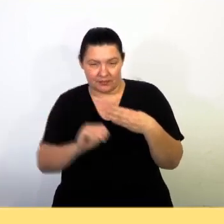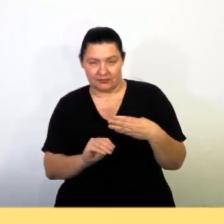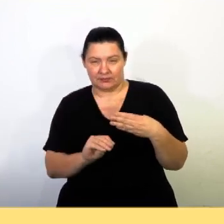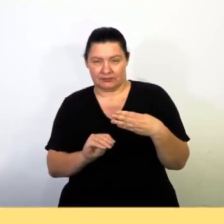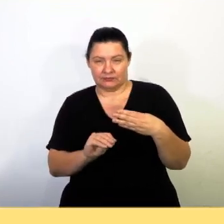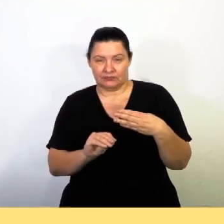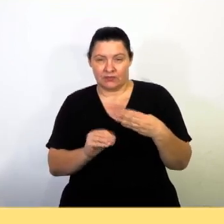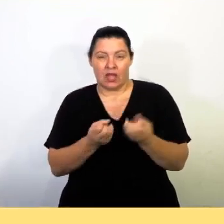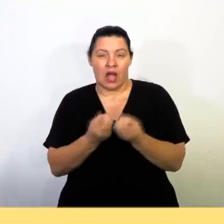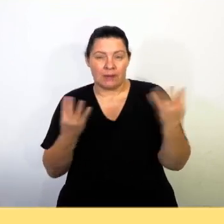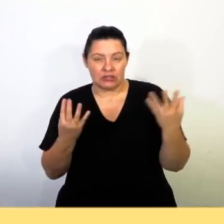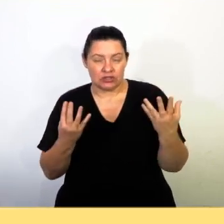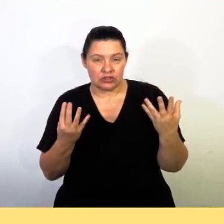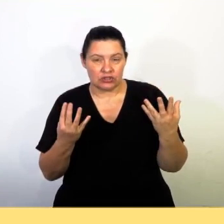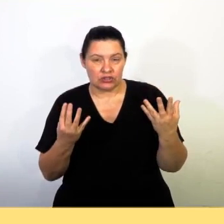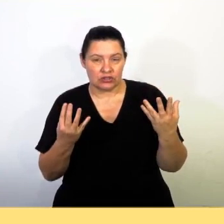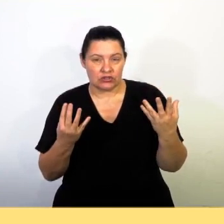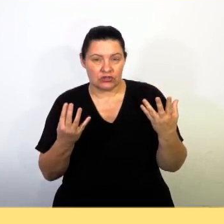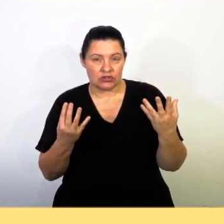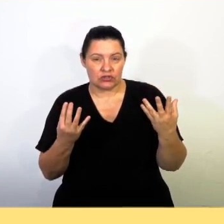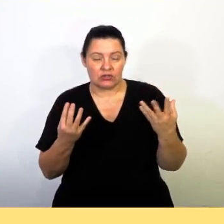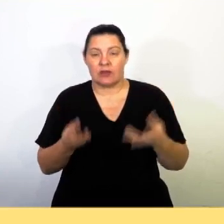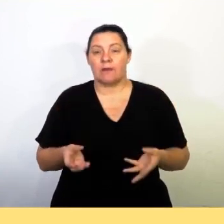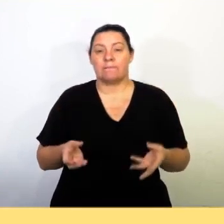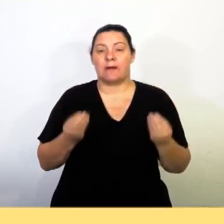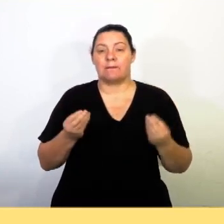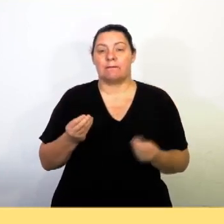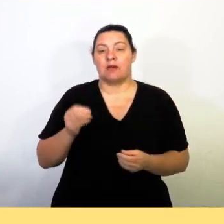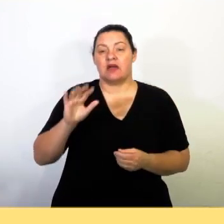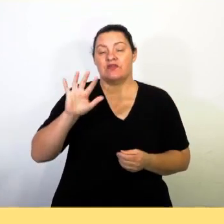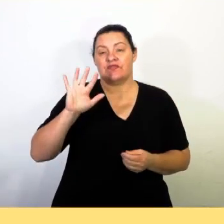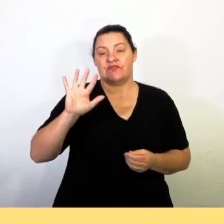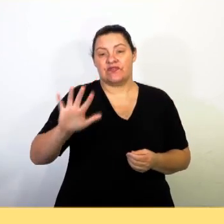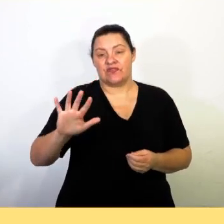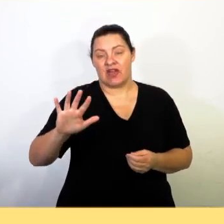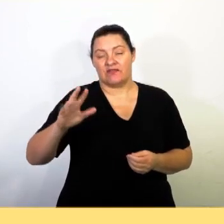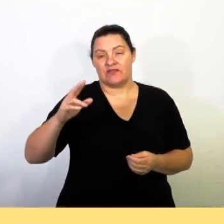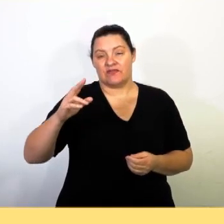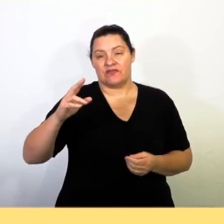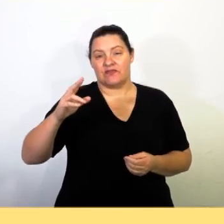another 90. It should give you a total amount. How much you get? It should be